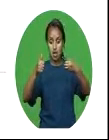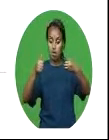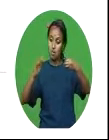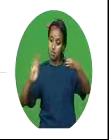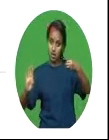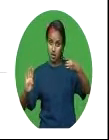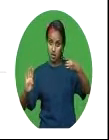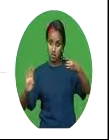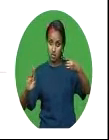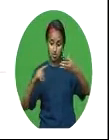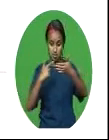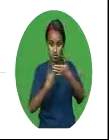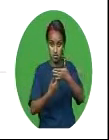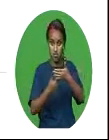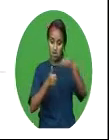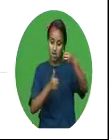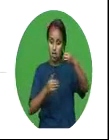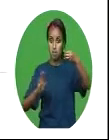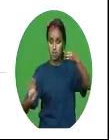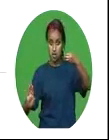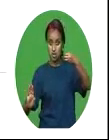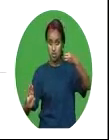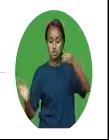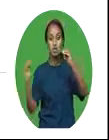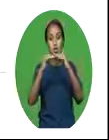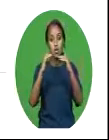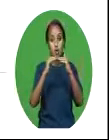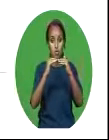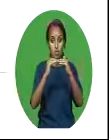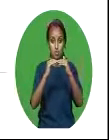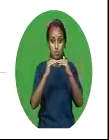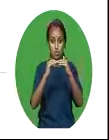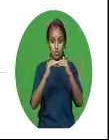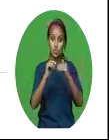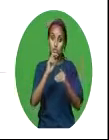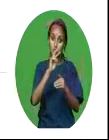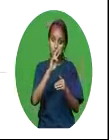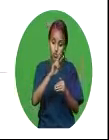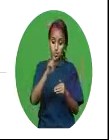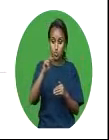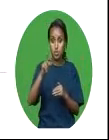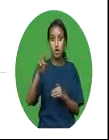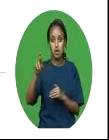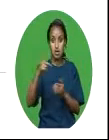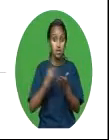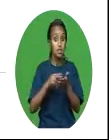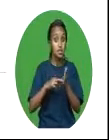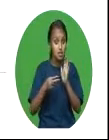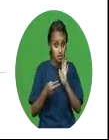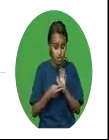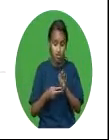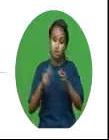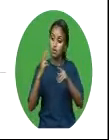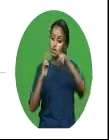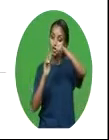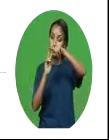and B such that AB is equal to 2PR, which is the